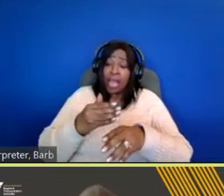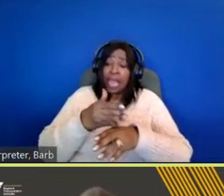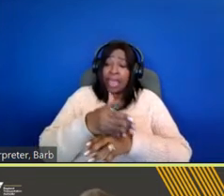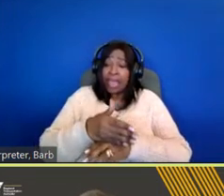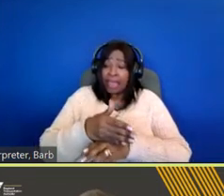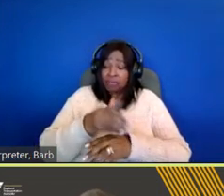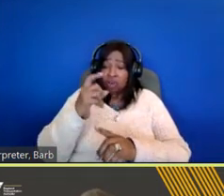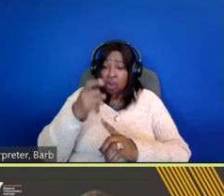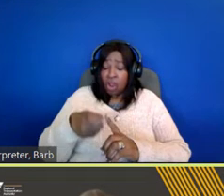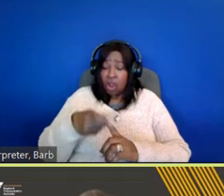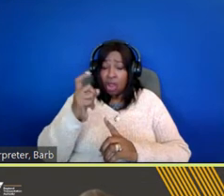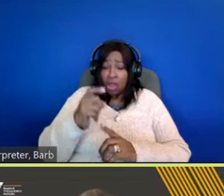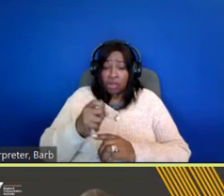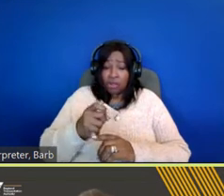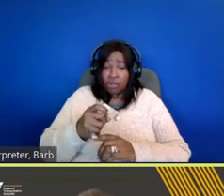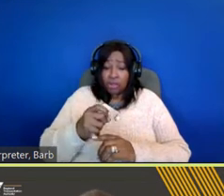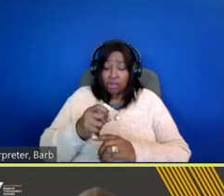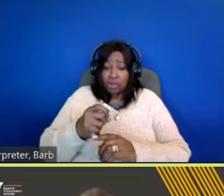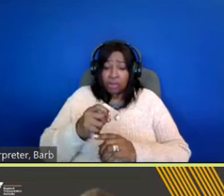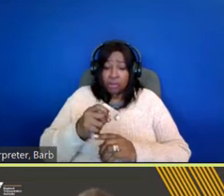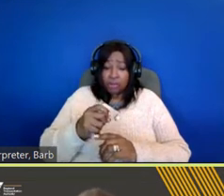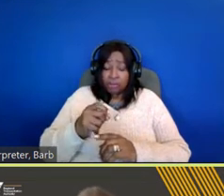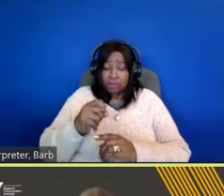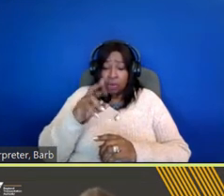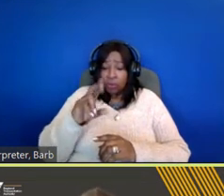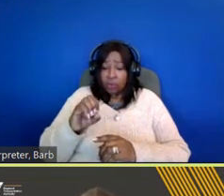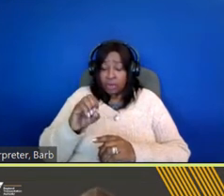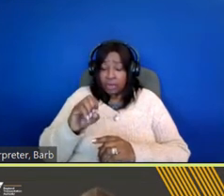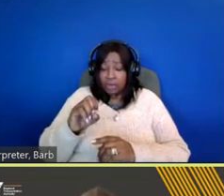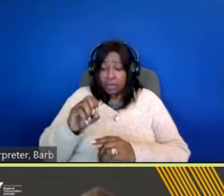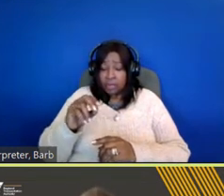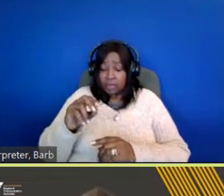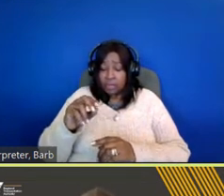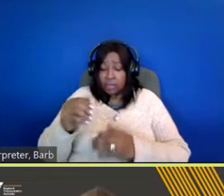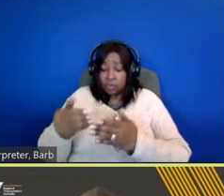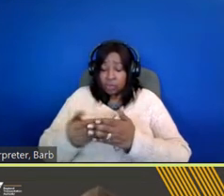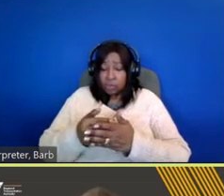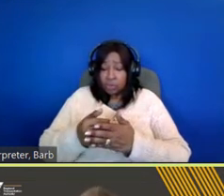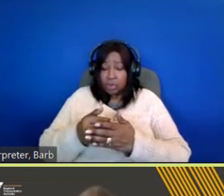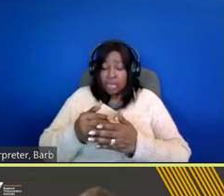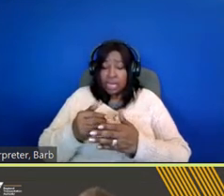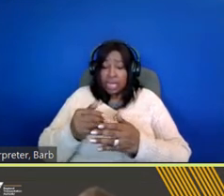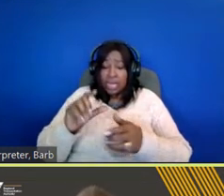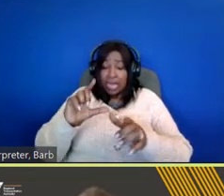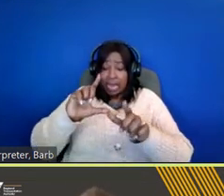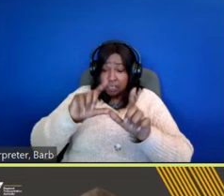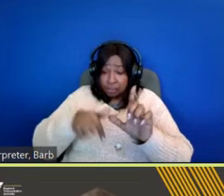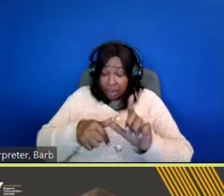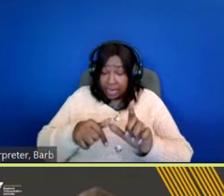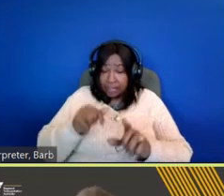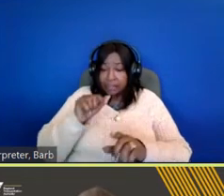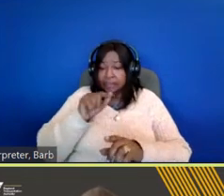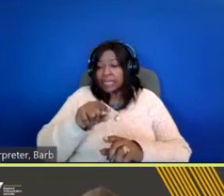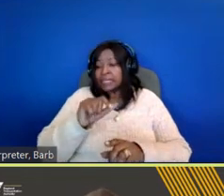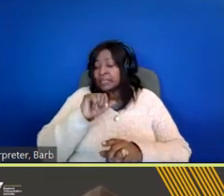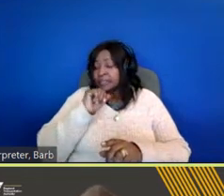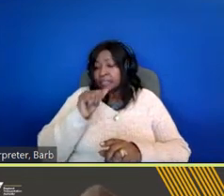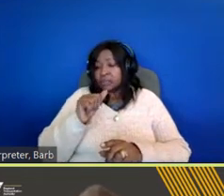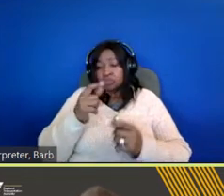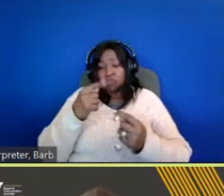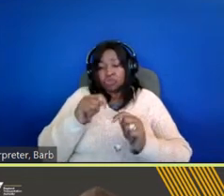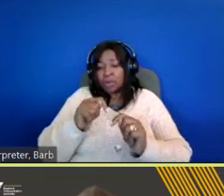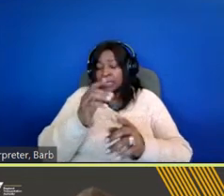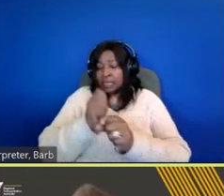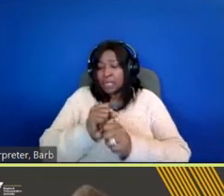auto extensions expired, they did not seek renewal. So we've seen a significant decrease in